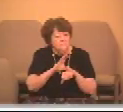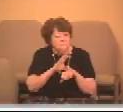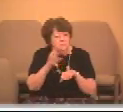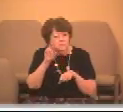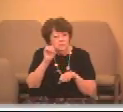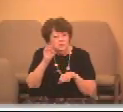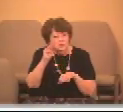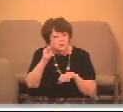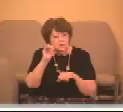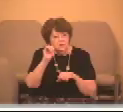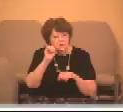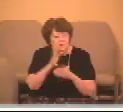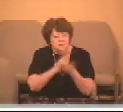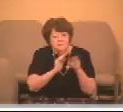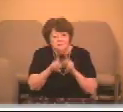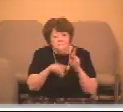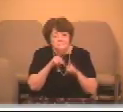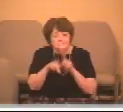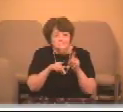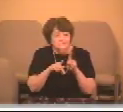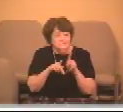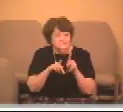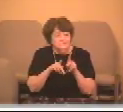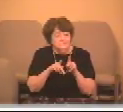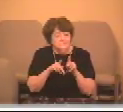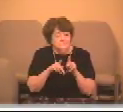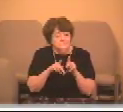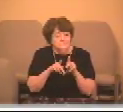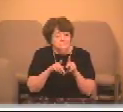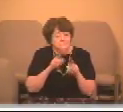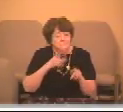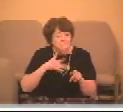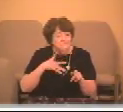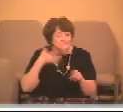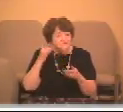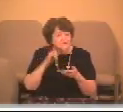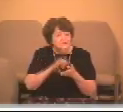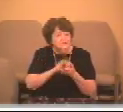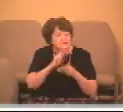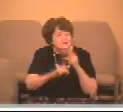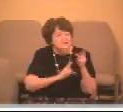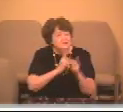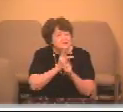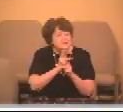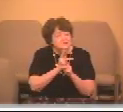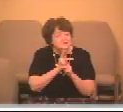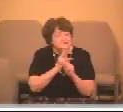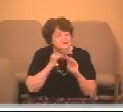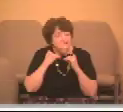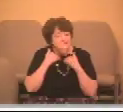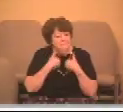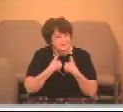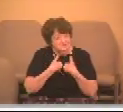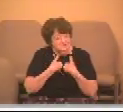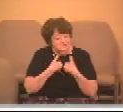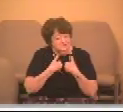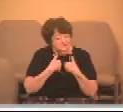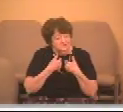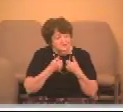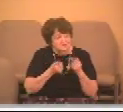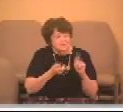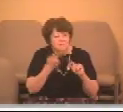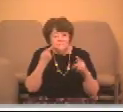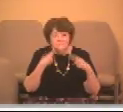were some folks that were that kind of weary. Weary from